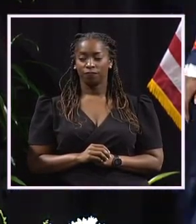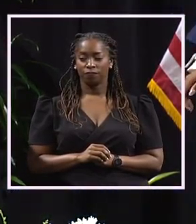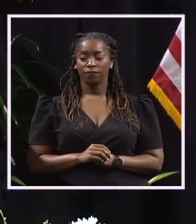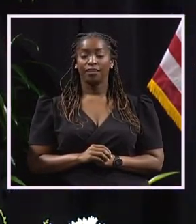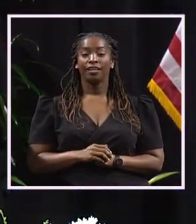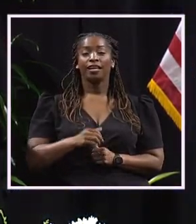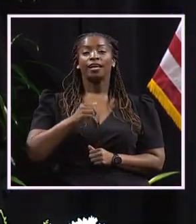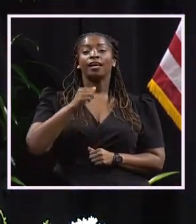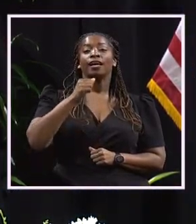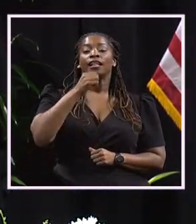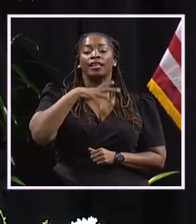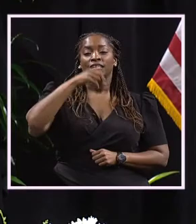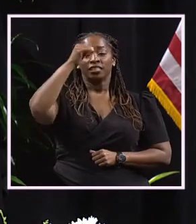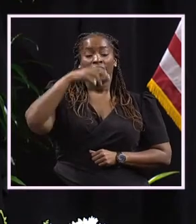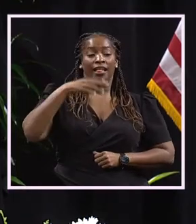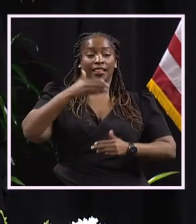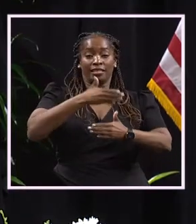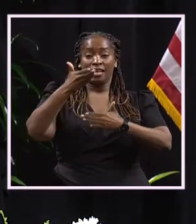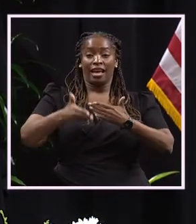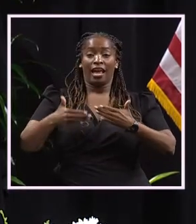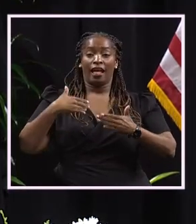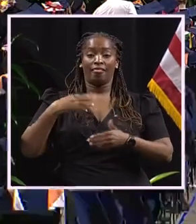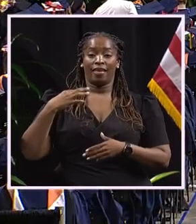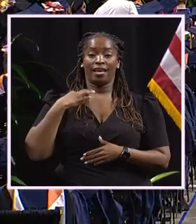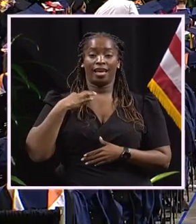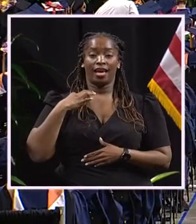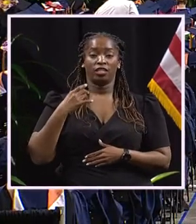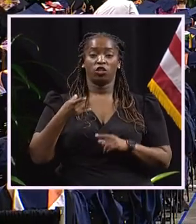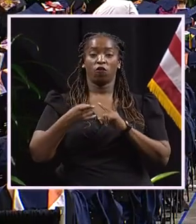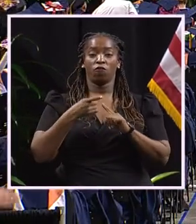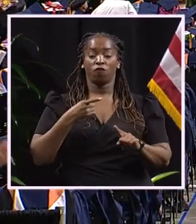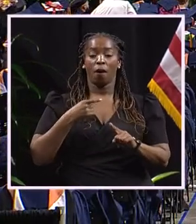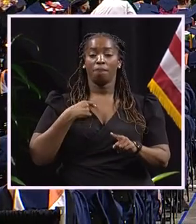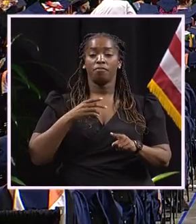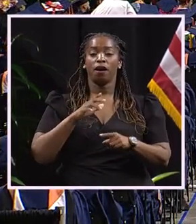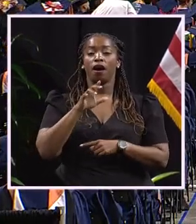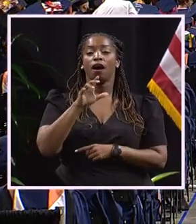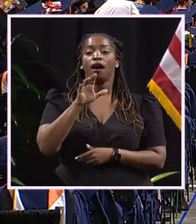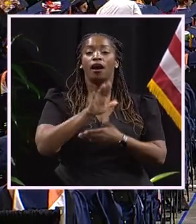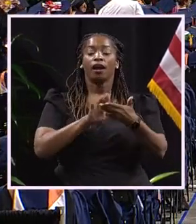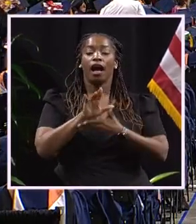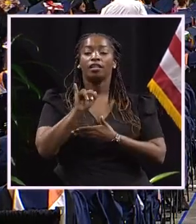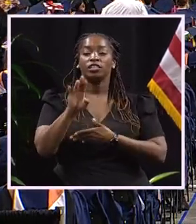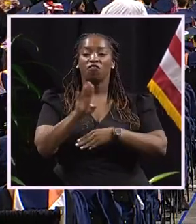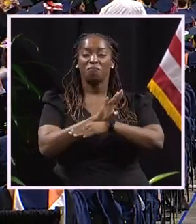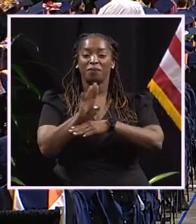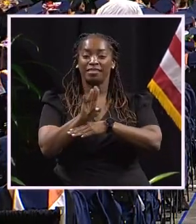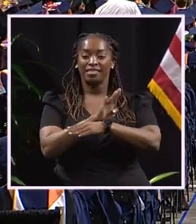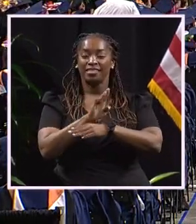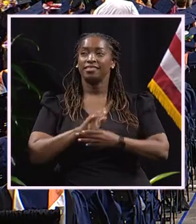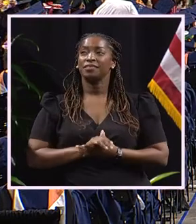Ladies and gentlemen, this concludes the candidates from the Carlos Alvarez College of Business.